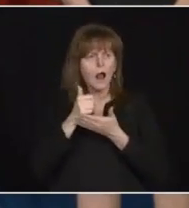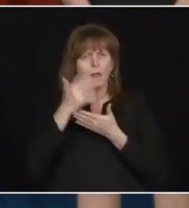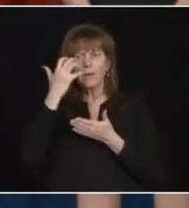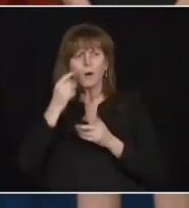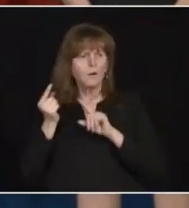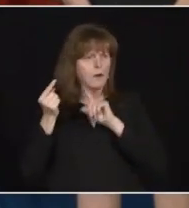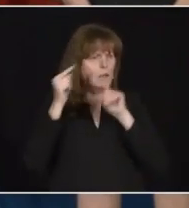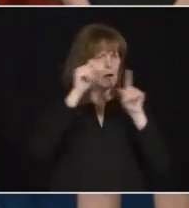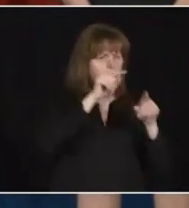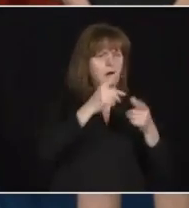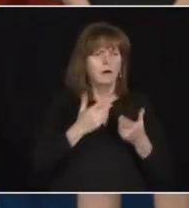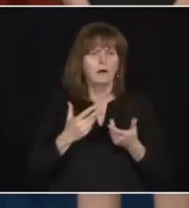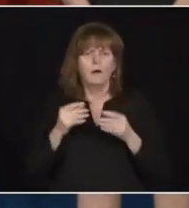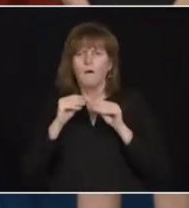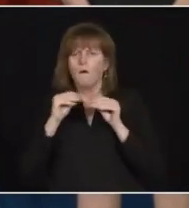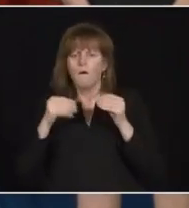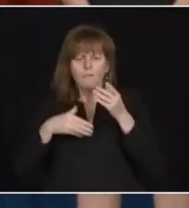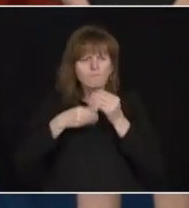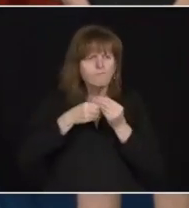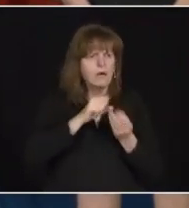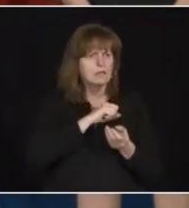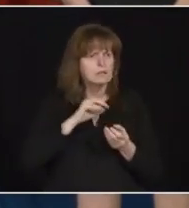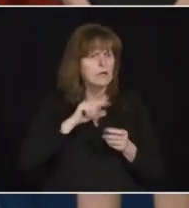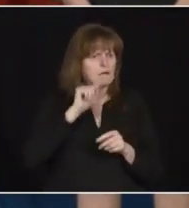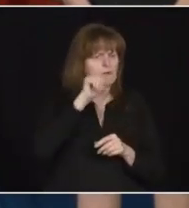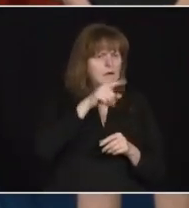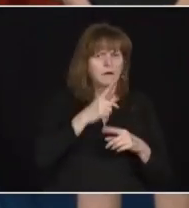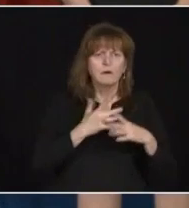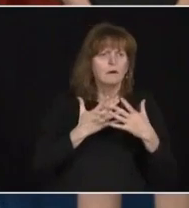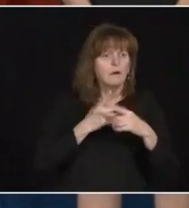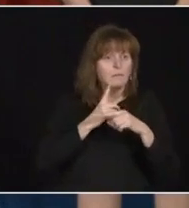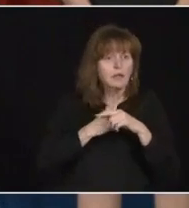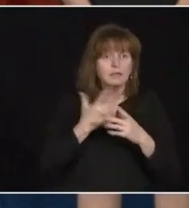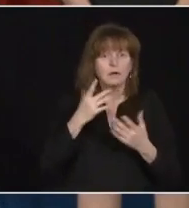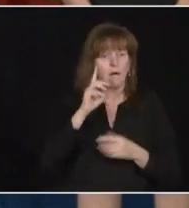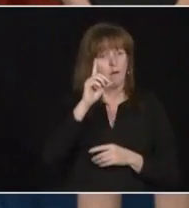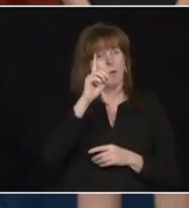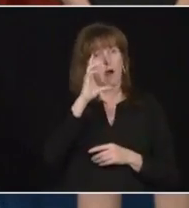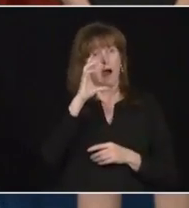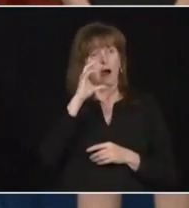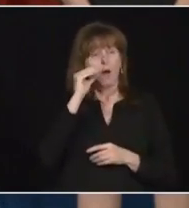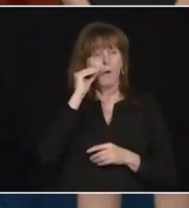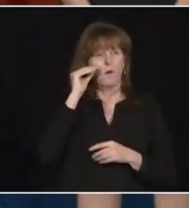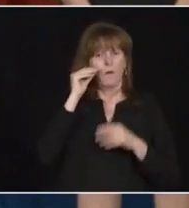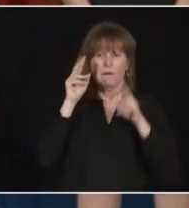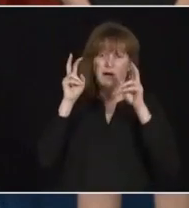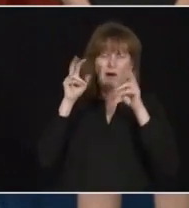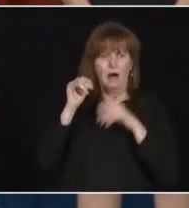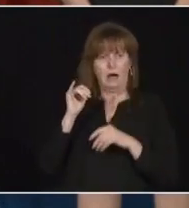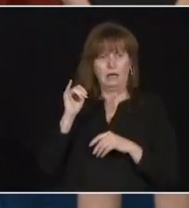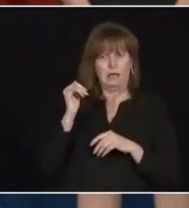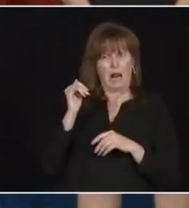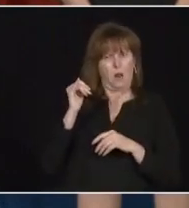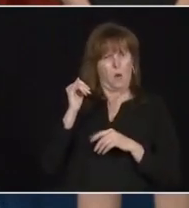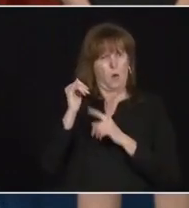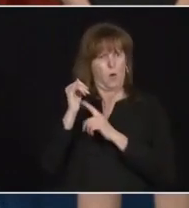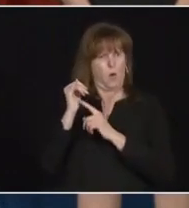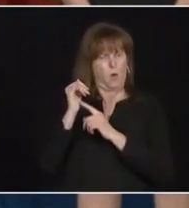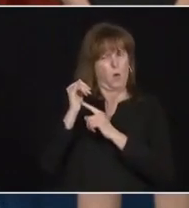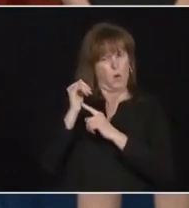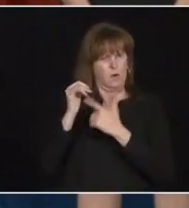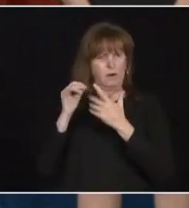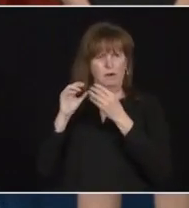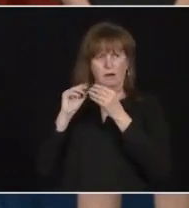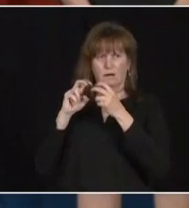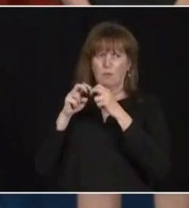well as more than 100 homes in the so-called yellow zone that also need help. So why has it taken so long, and when are these high-priority homes going to get